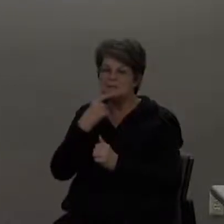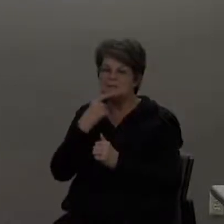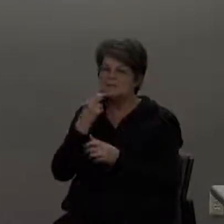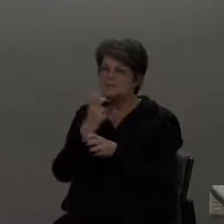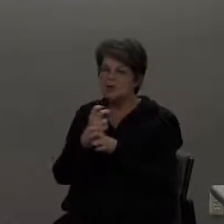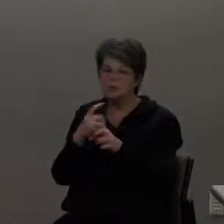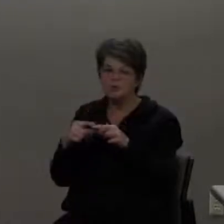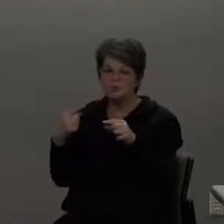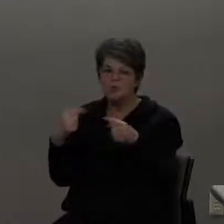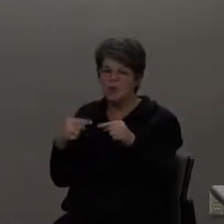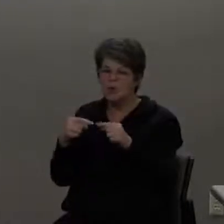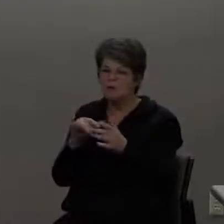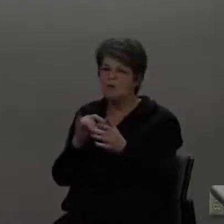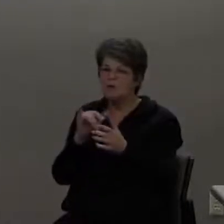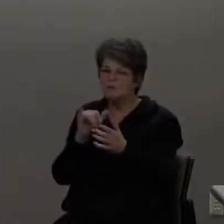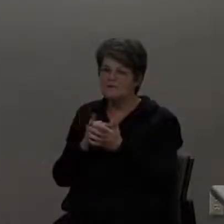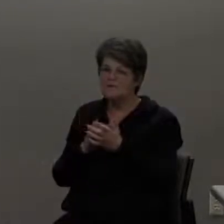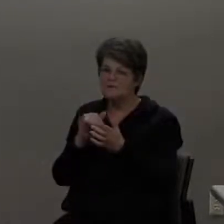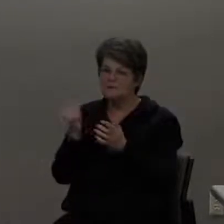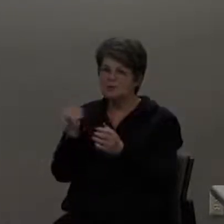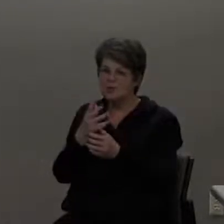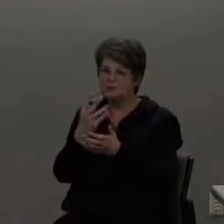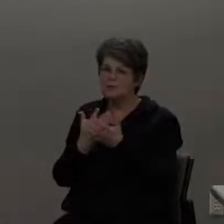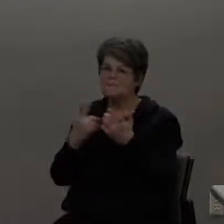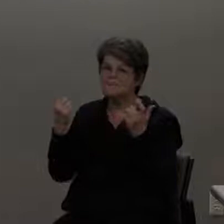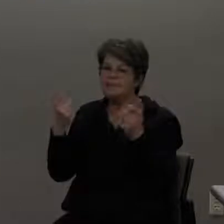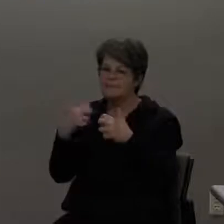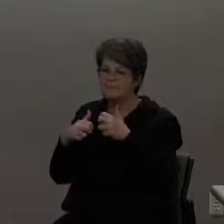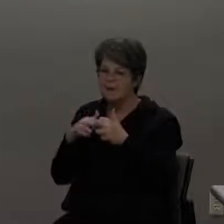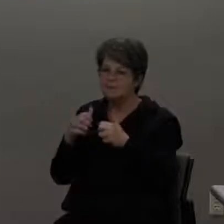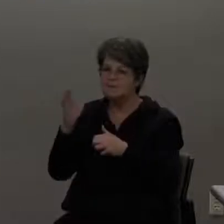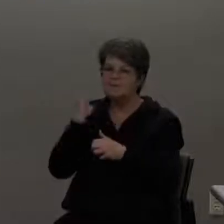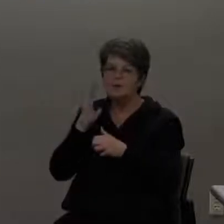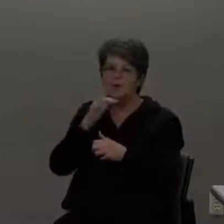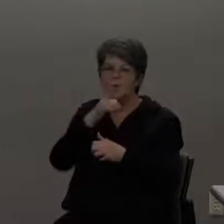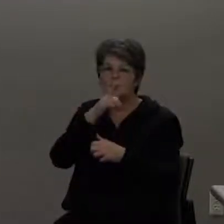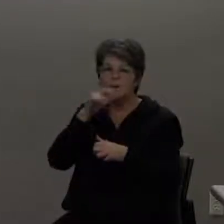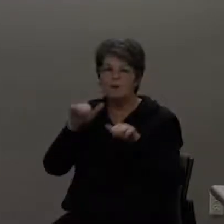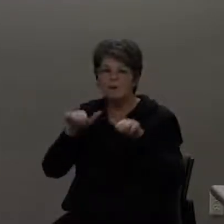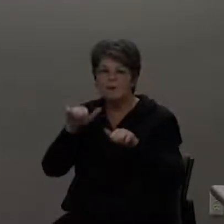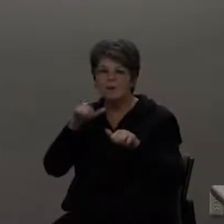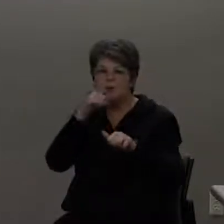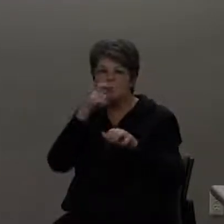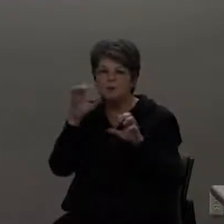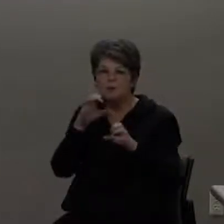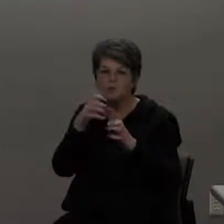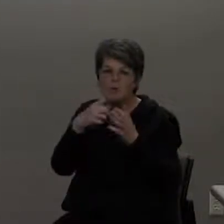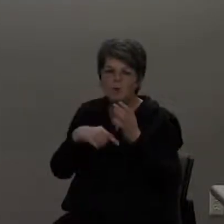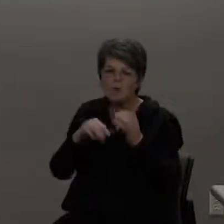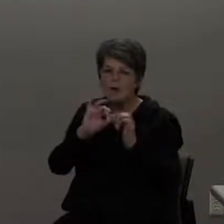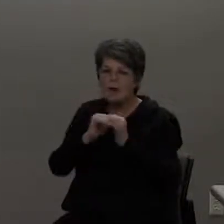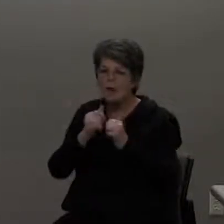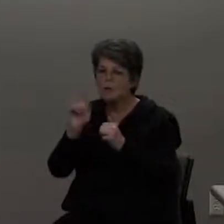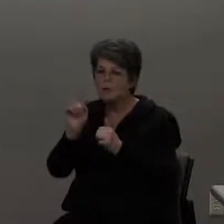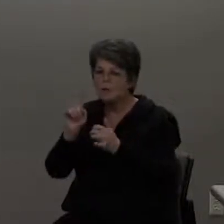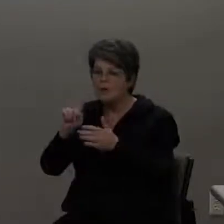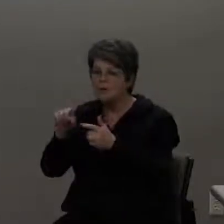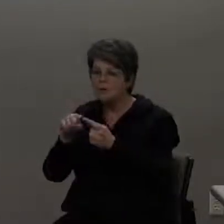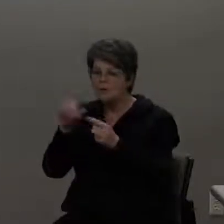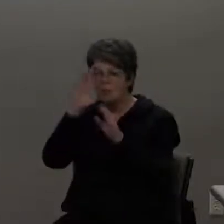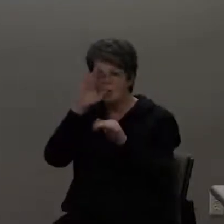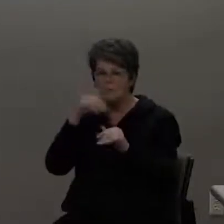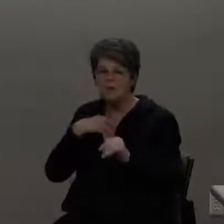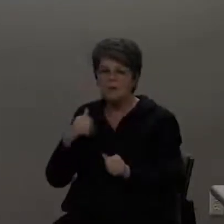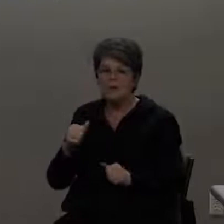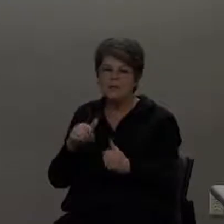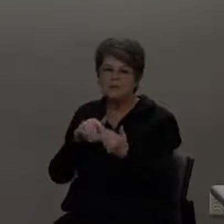hard to argue with that. That has caused some consternation in the past. That uncertainty of who's doing what and why and where and how and when. And so hopefully we can address